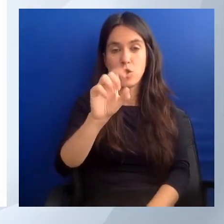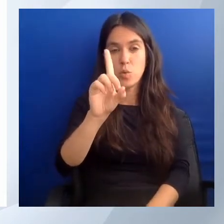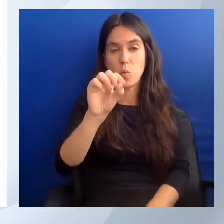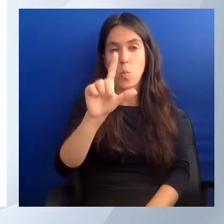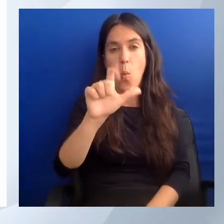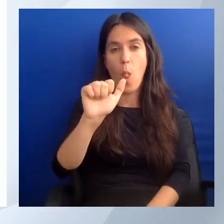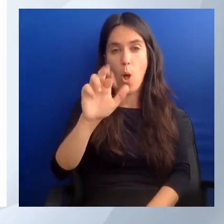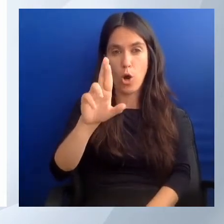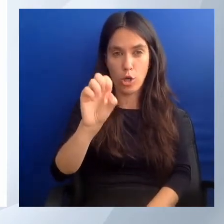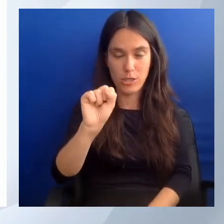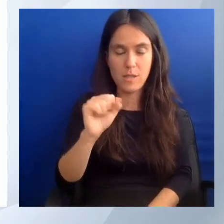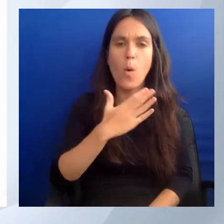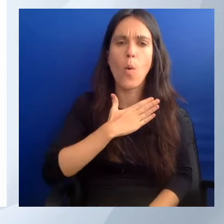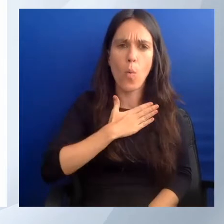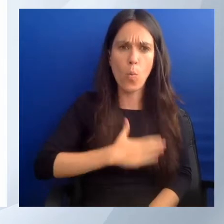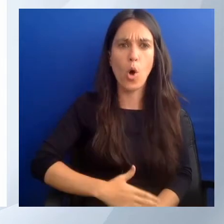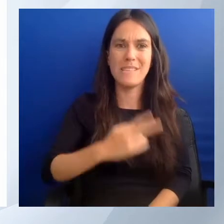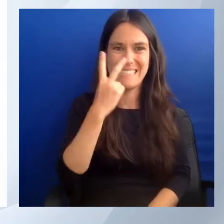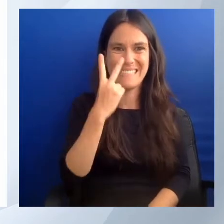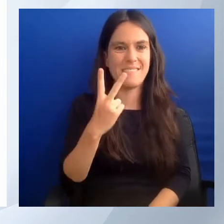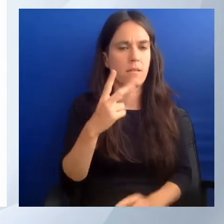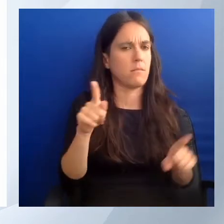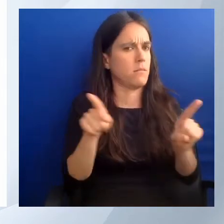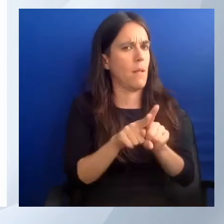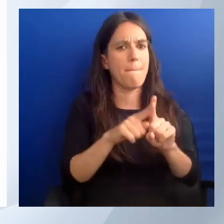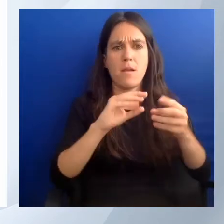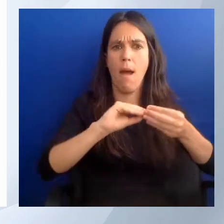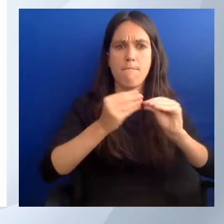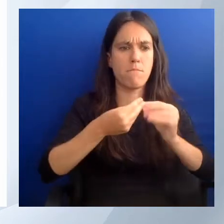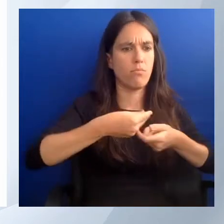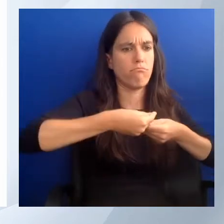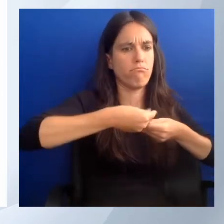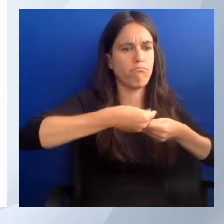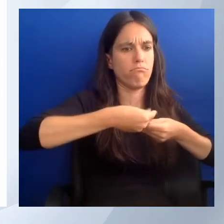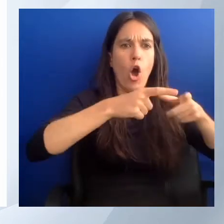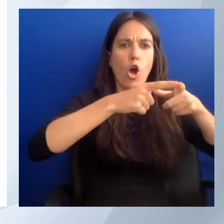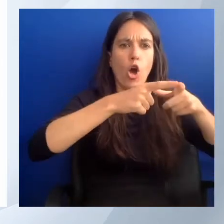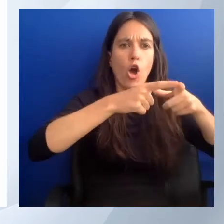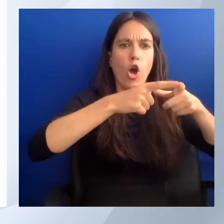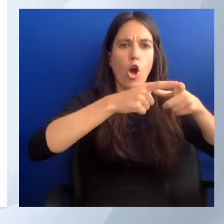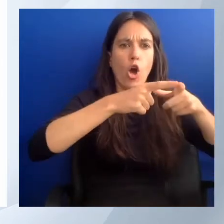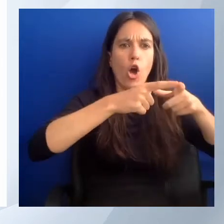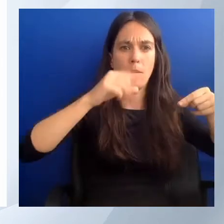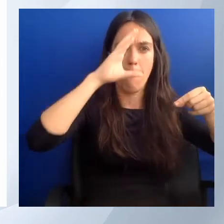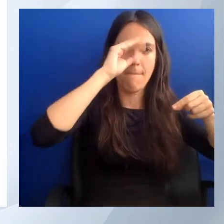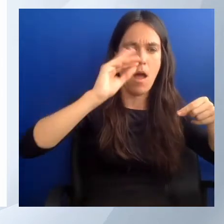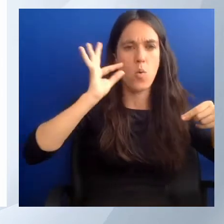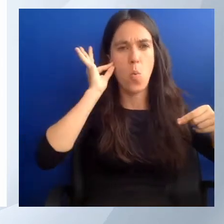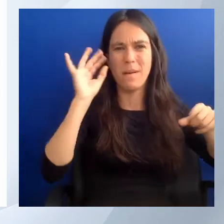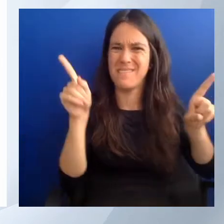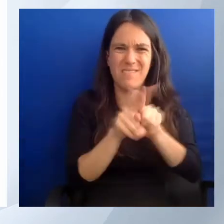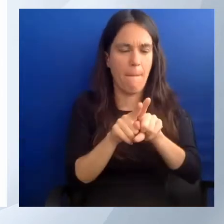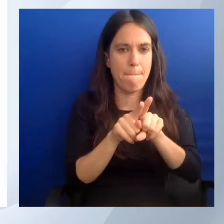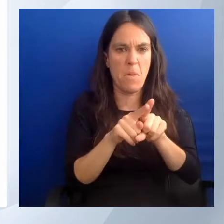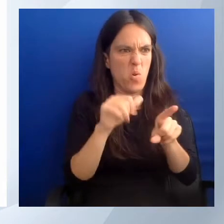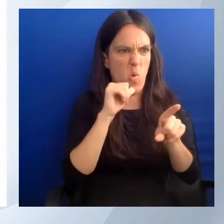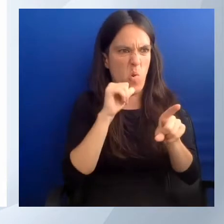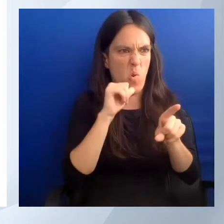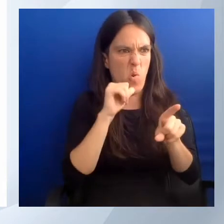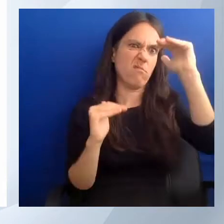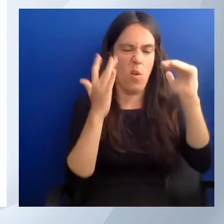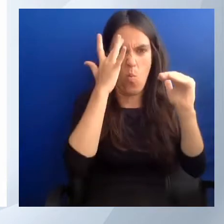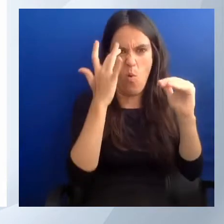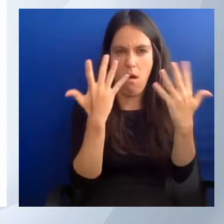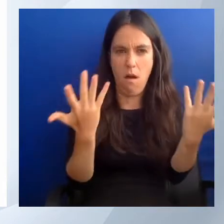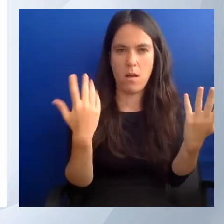the equal amount of credit cards to both men and women. There shouldn't be a difference between the two groups. They've decided upon this after